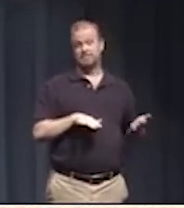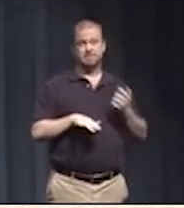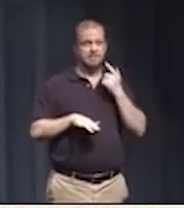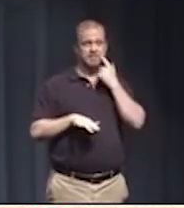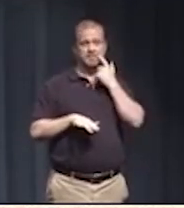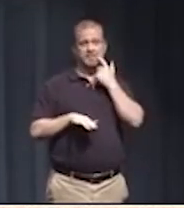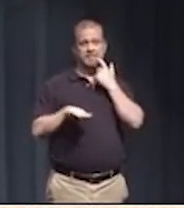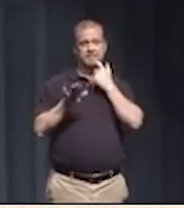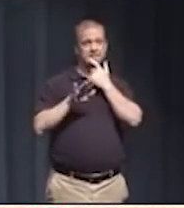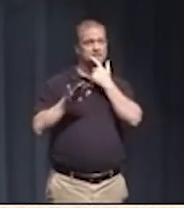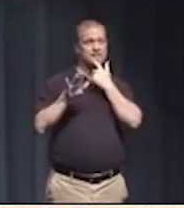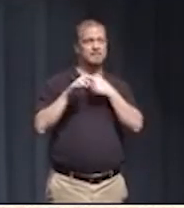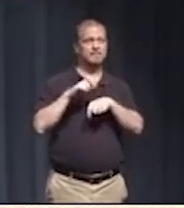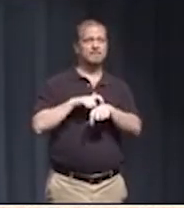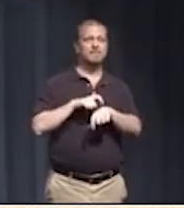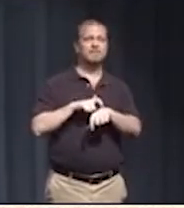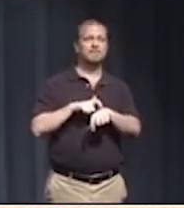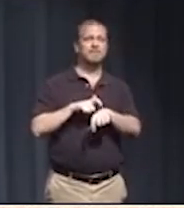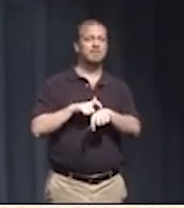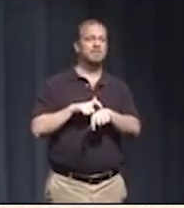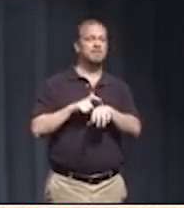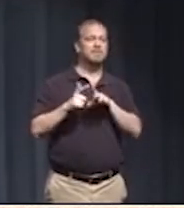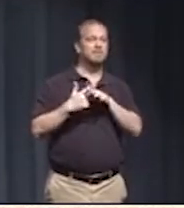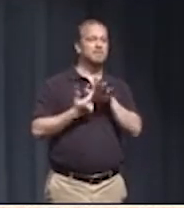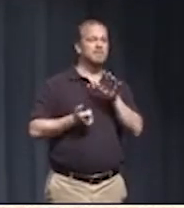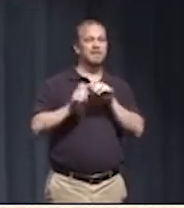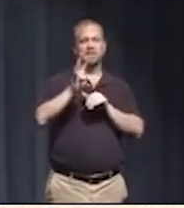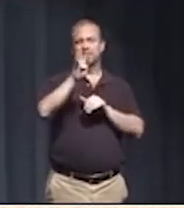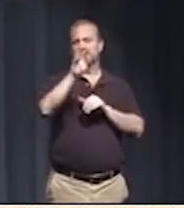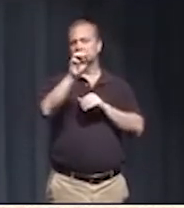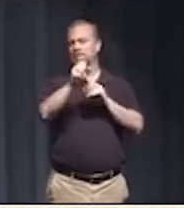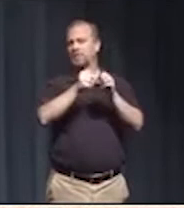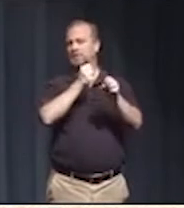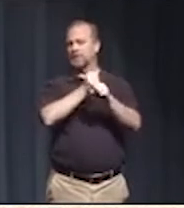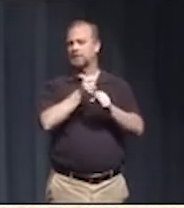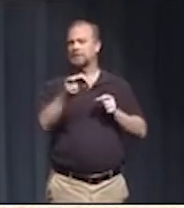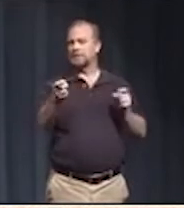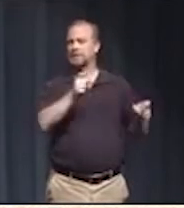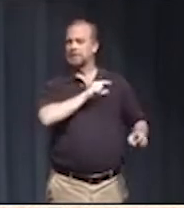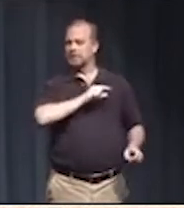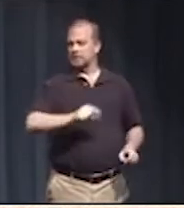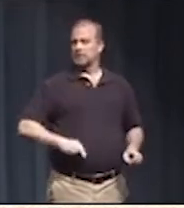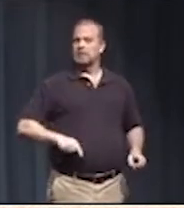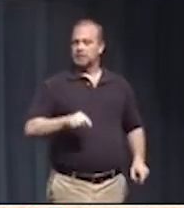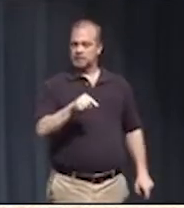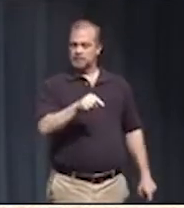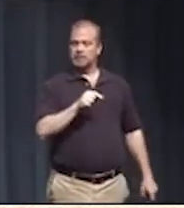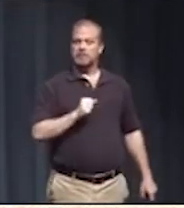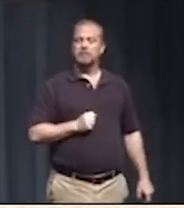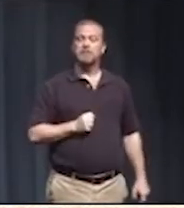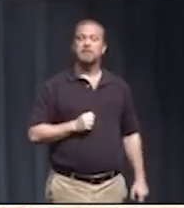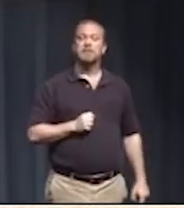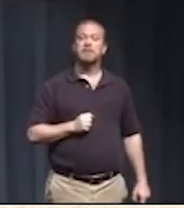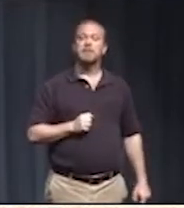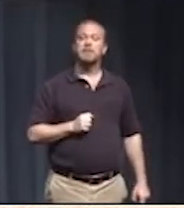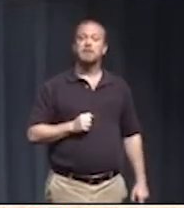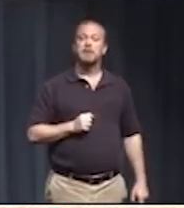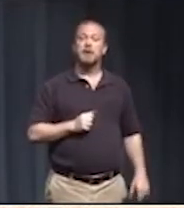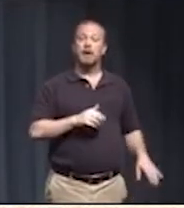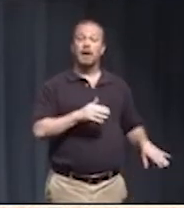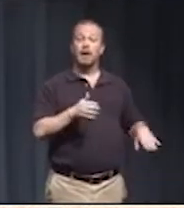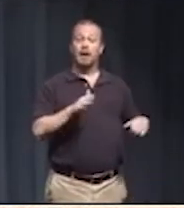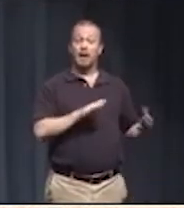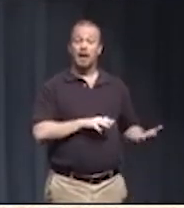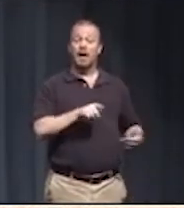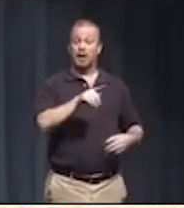exact time frame escapes me, but it was about 40 years that she was queen. She left England as probably the most powerful and